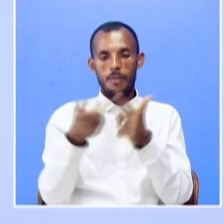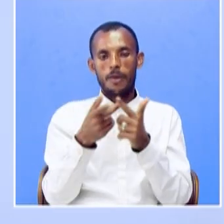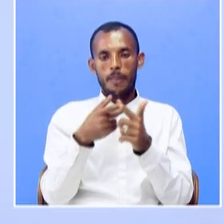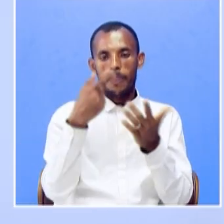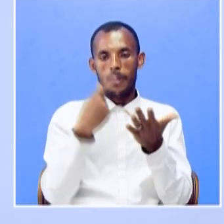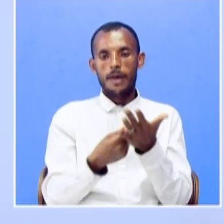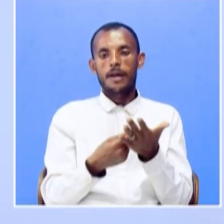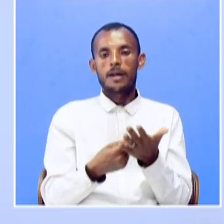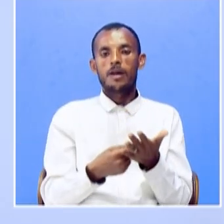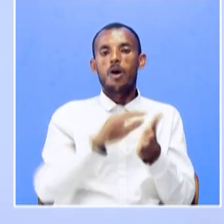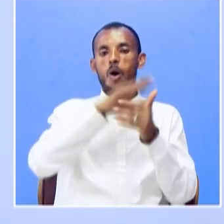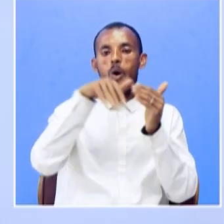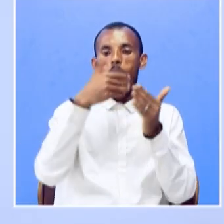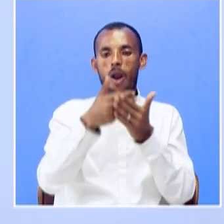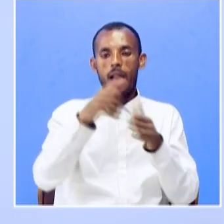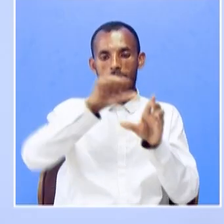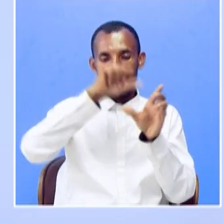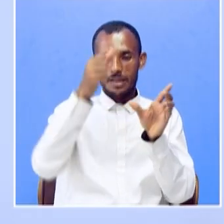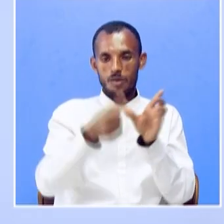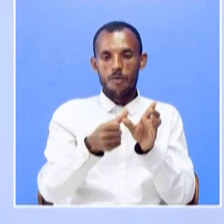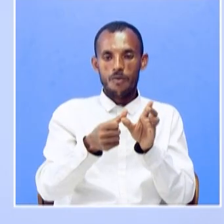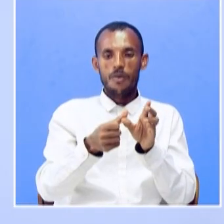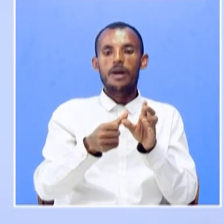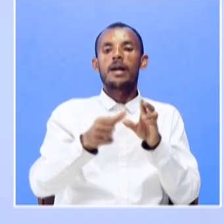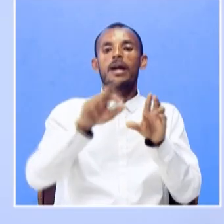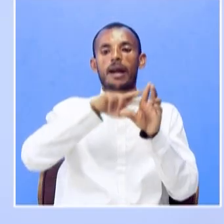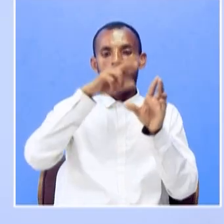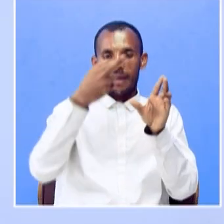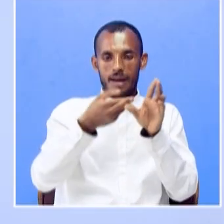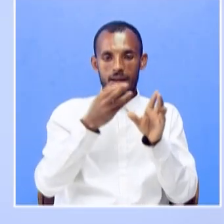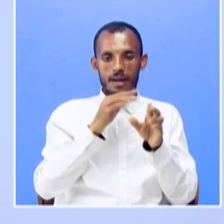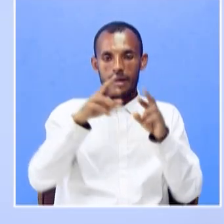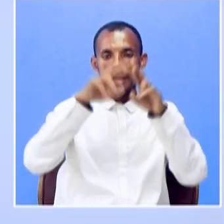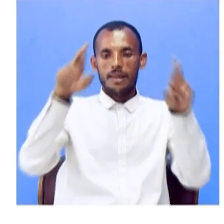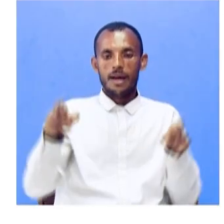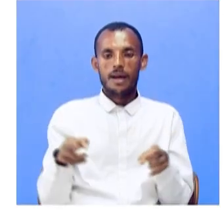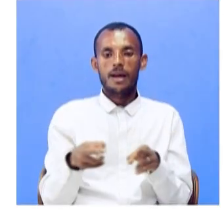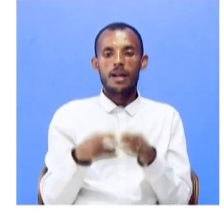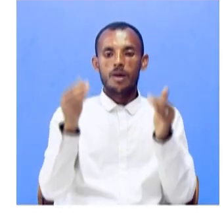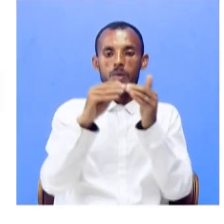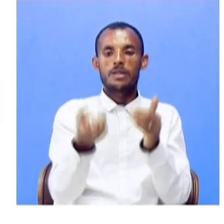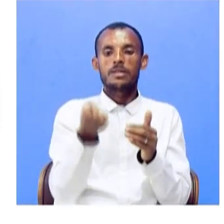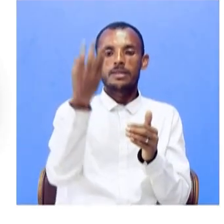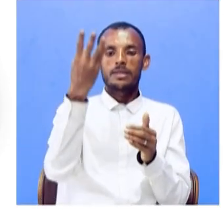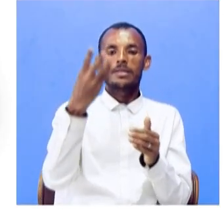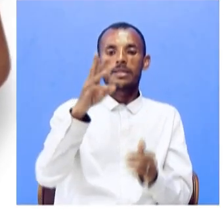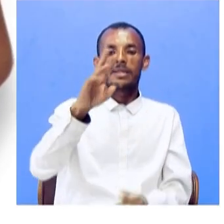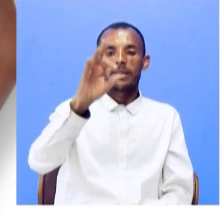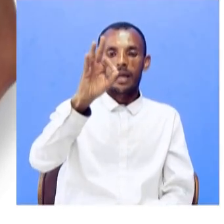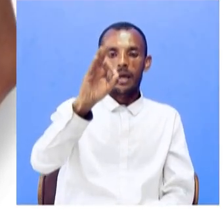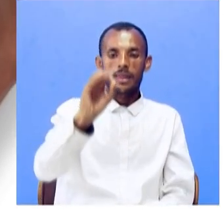here all angles of a rectangle are right angle or 90 degree. All angles,